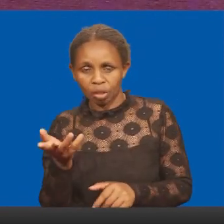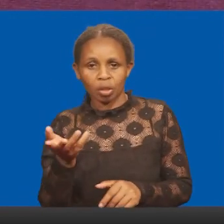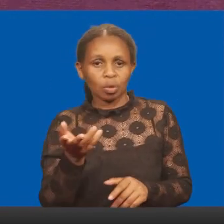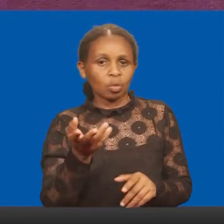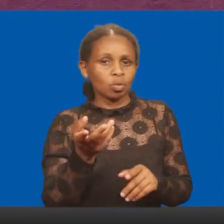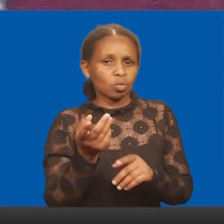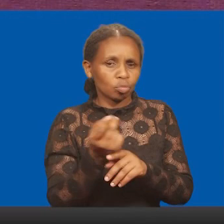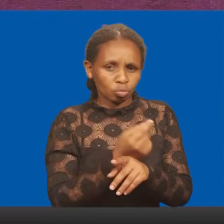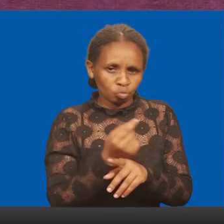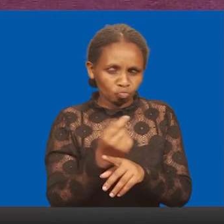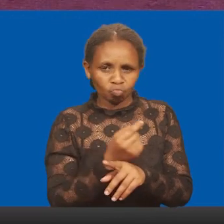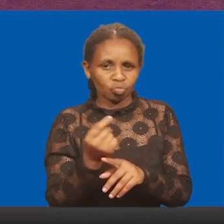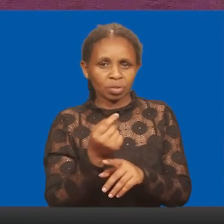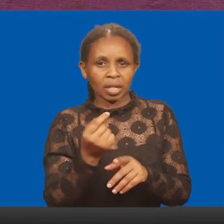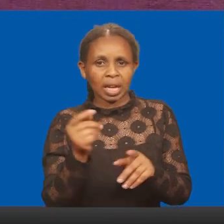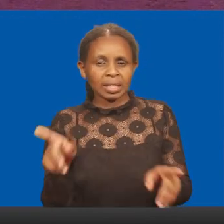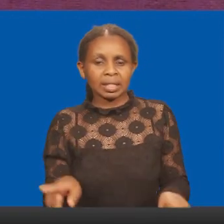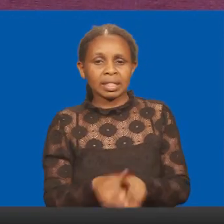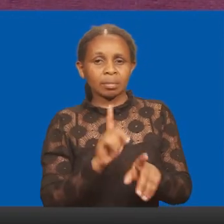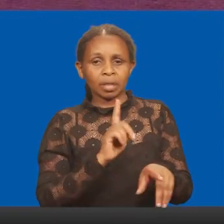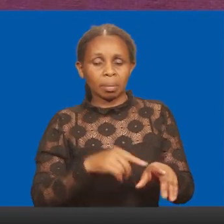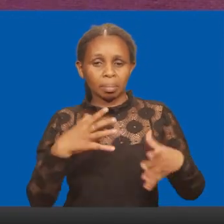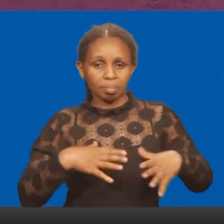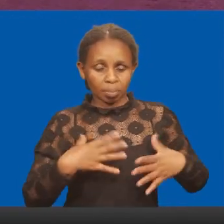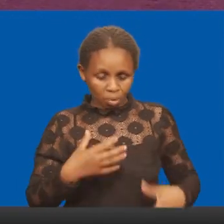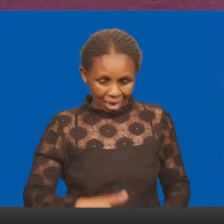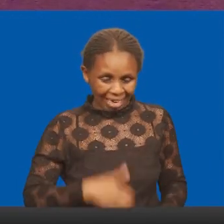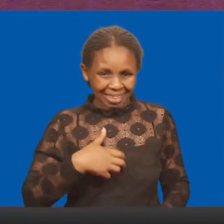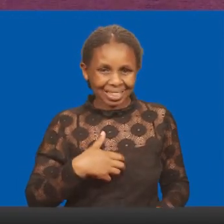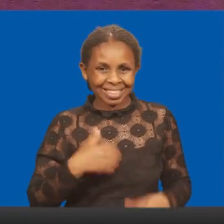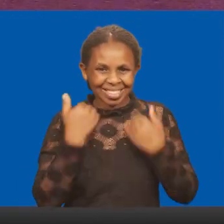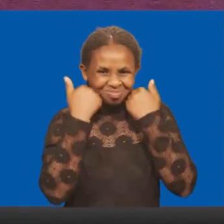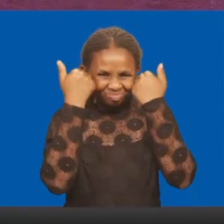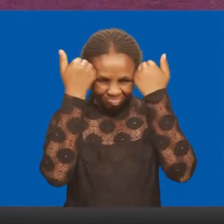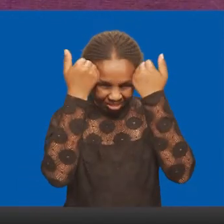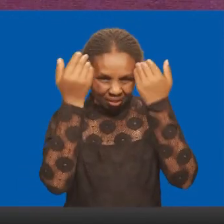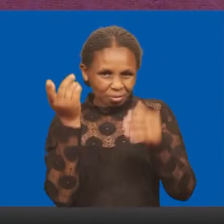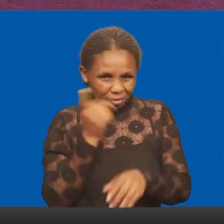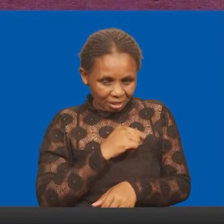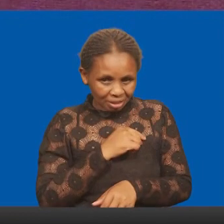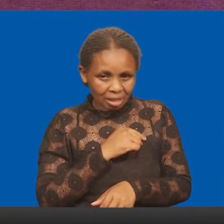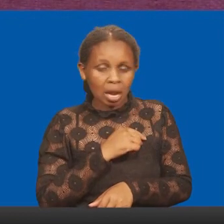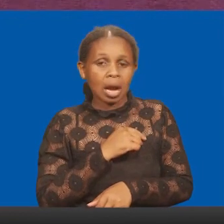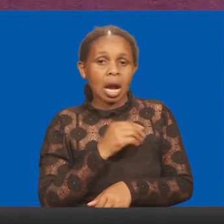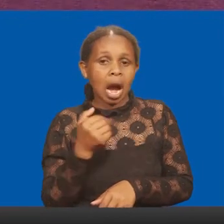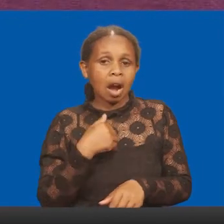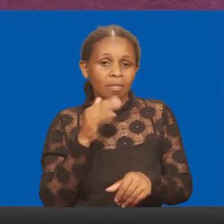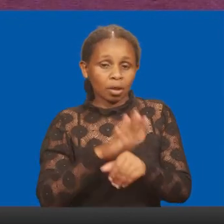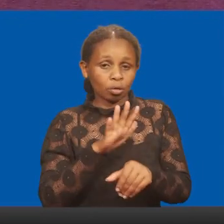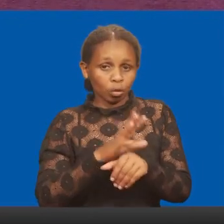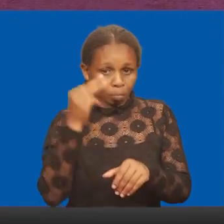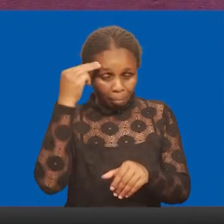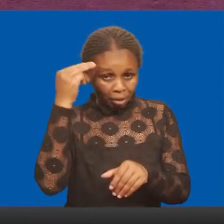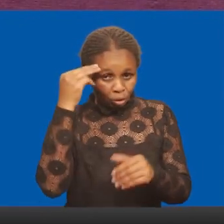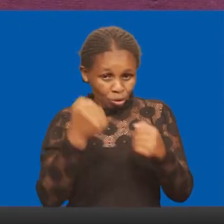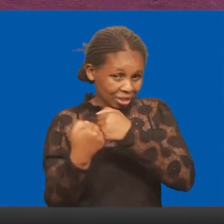keep sensationalizing the news. So people who are angry, people who are frustrated, people who are depressed, people who are going through a lot